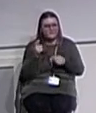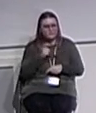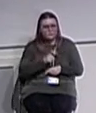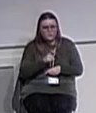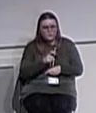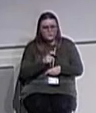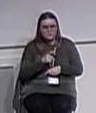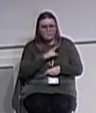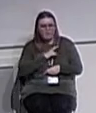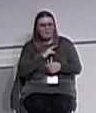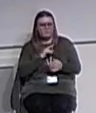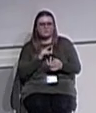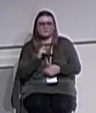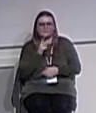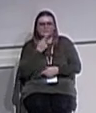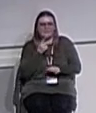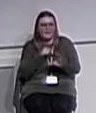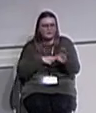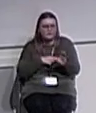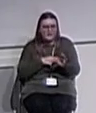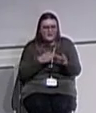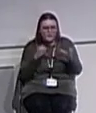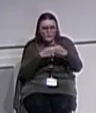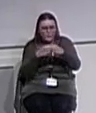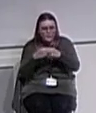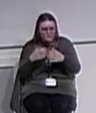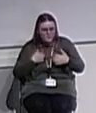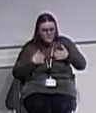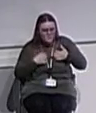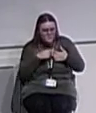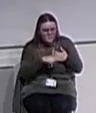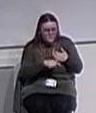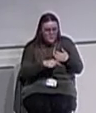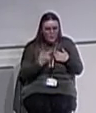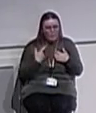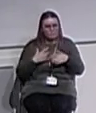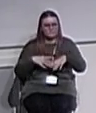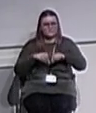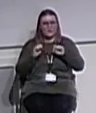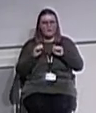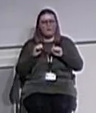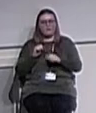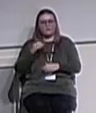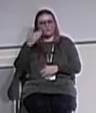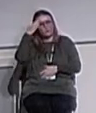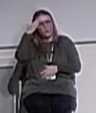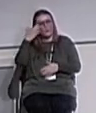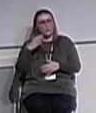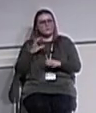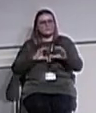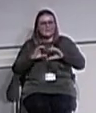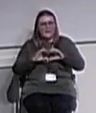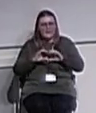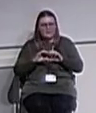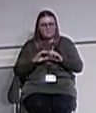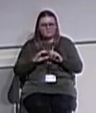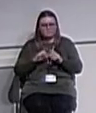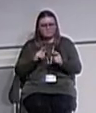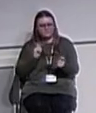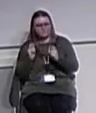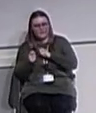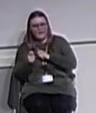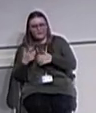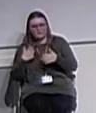that's going to interest you the most? Or did you come in on neuroscience and actually you really want to do pharmacology? So a lot of people